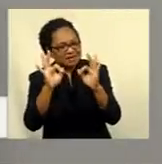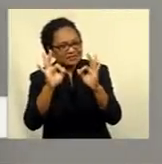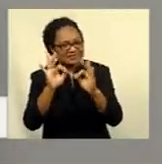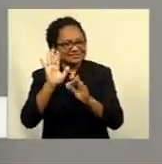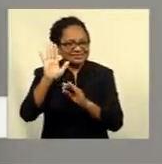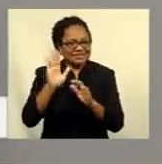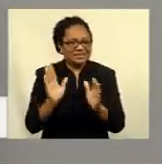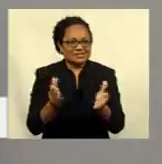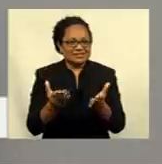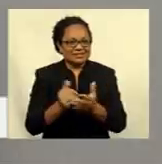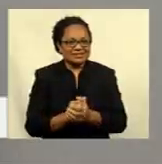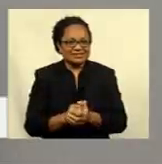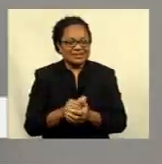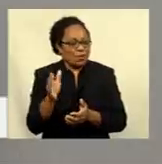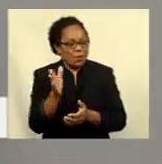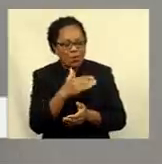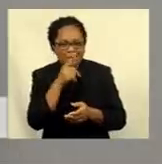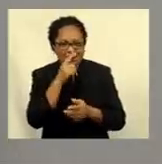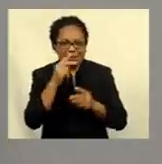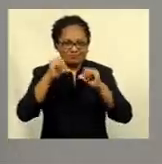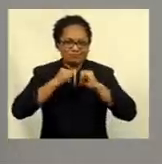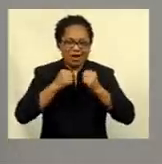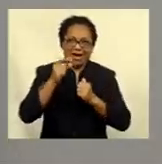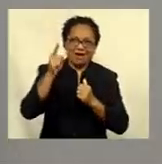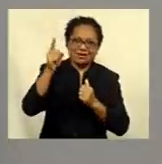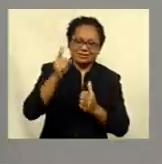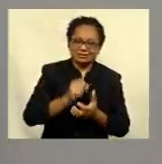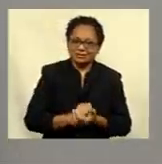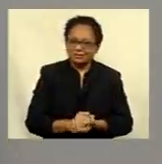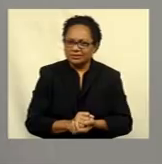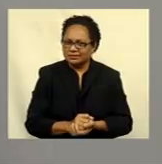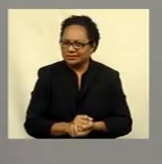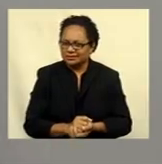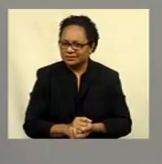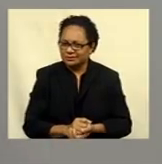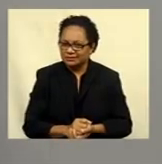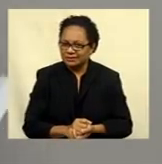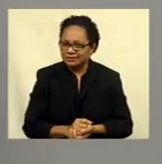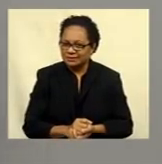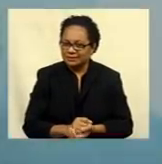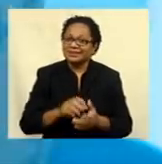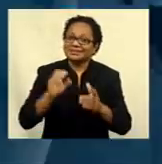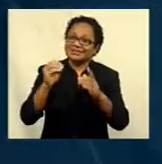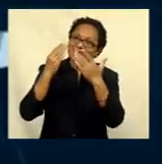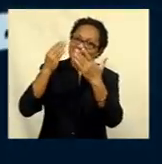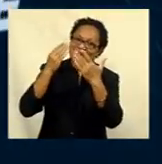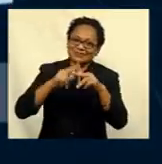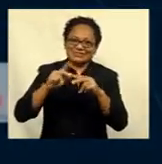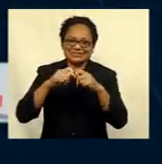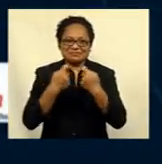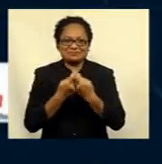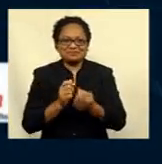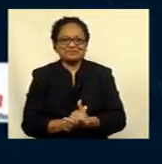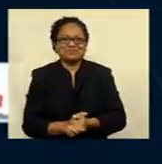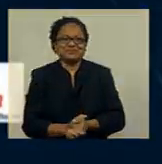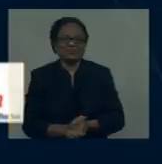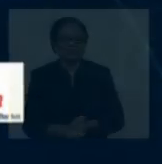10. They made the nation proud. They won back the goal on a back-to-back basis. So yeah, thank you, Fiji team.